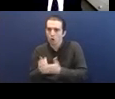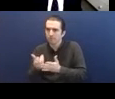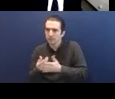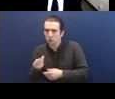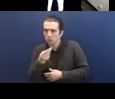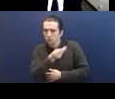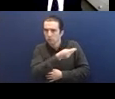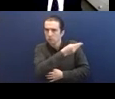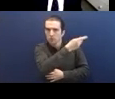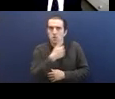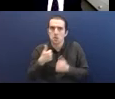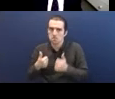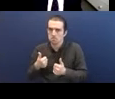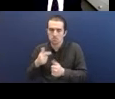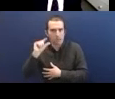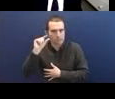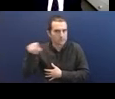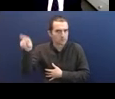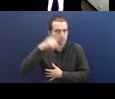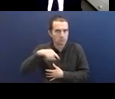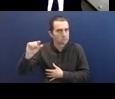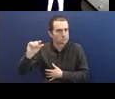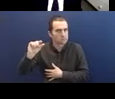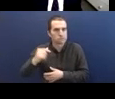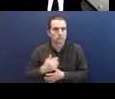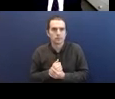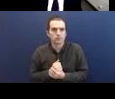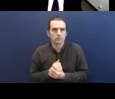Support team to provide advice and assistance in making the school inclusive.